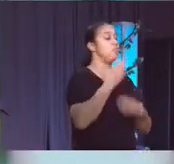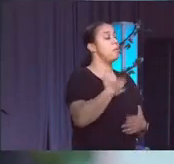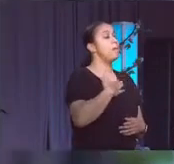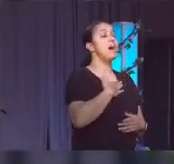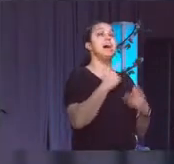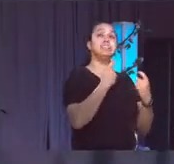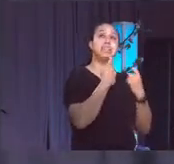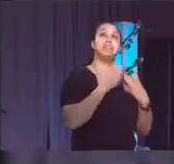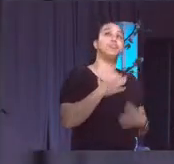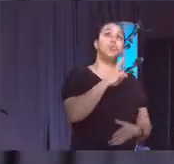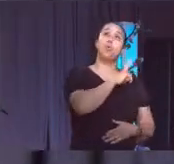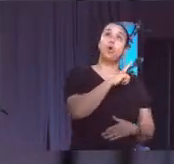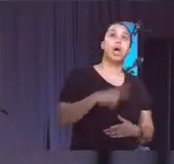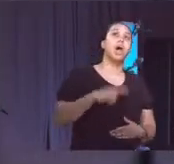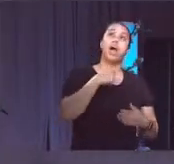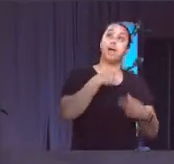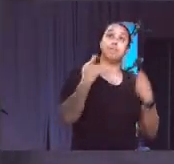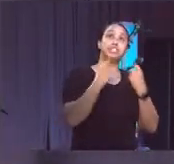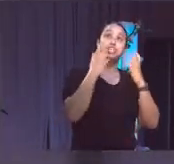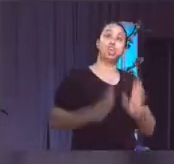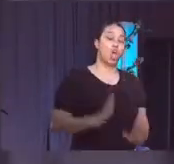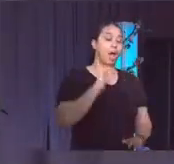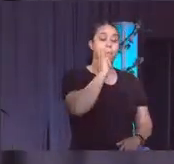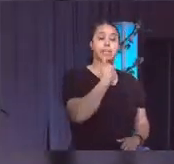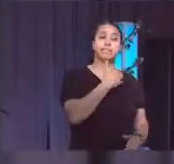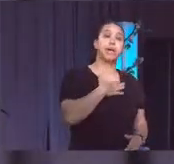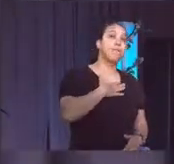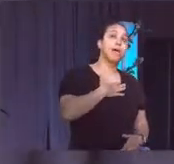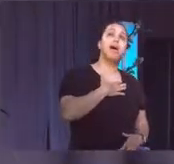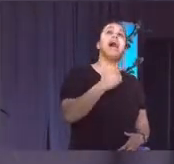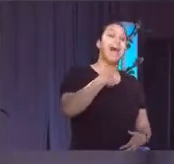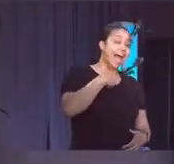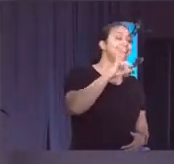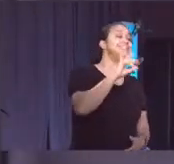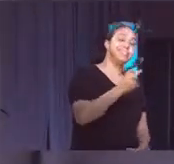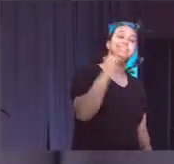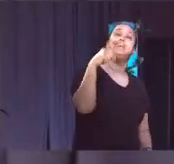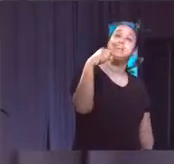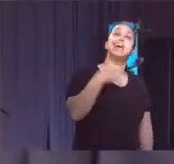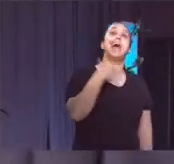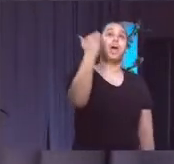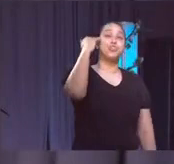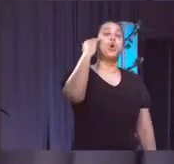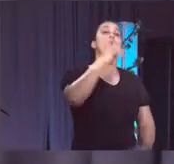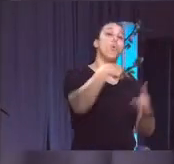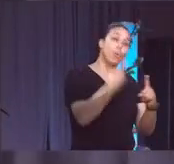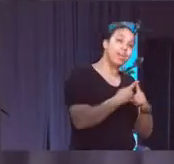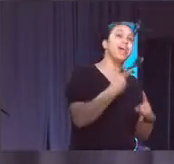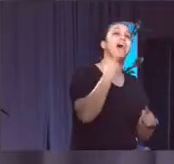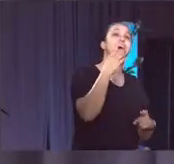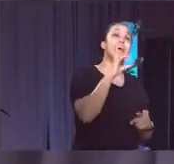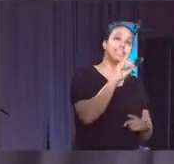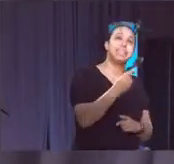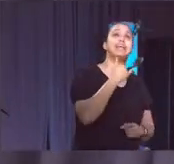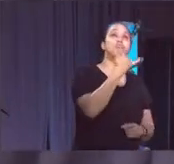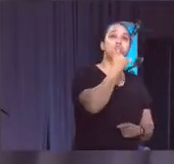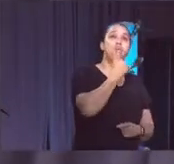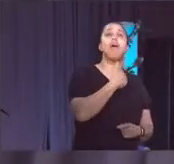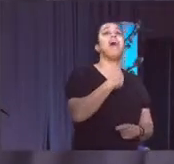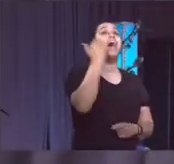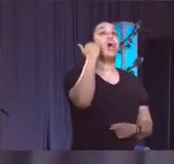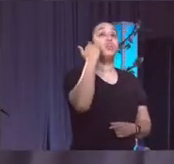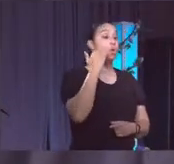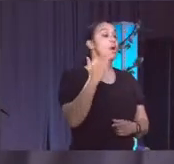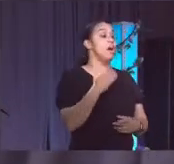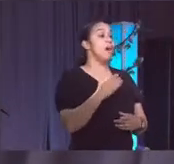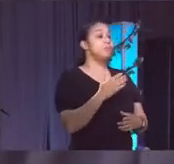I am a sinner. I'm messed up. I'm jacked up. I did it. I know I did it. I knew when I was doing it. I knew I was going to do it